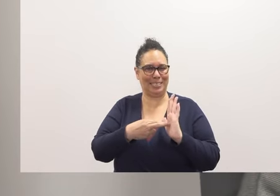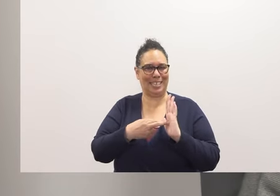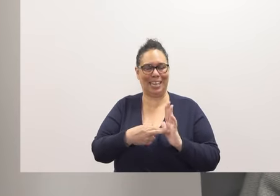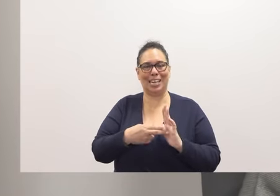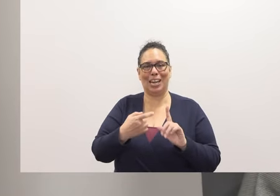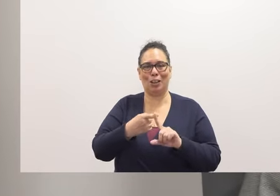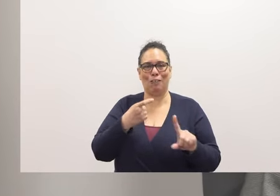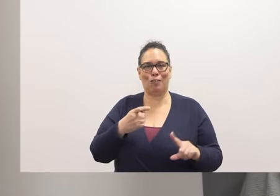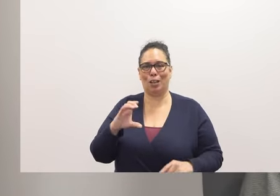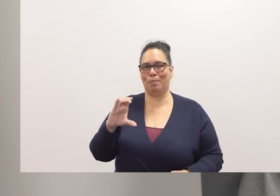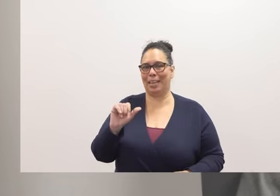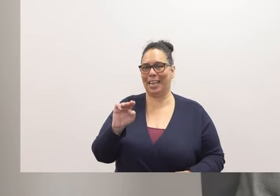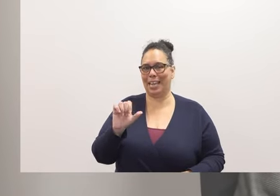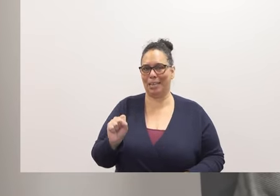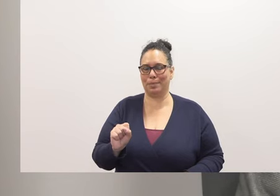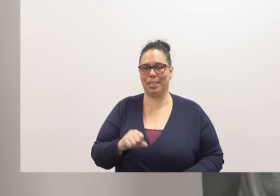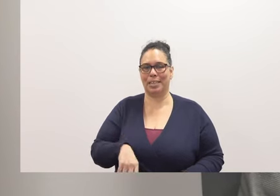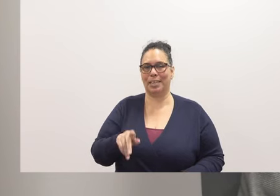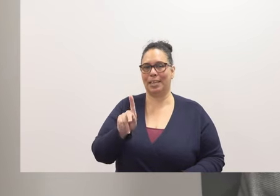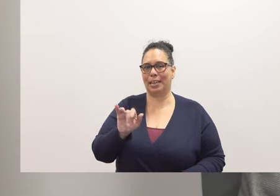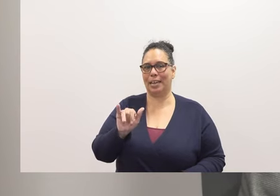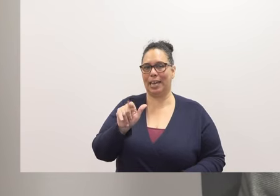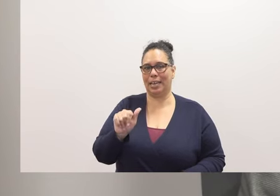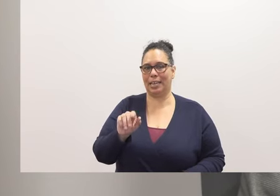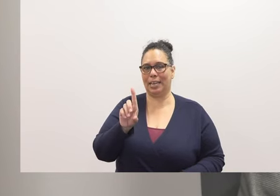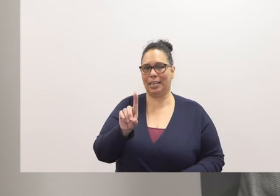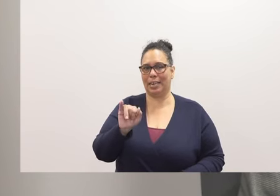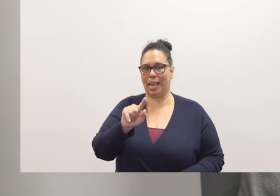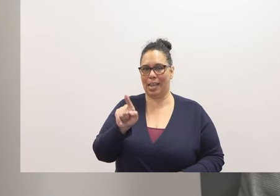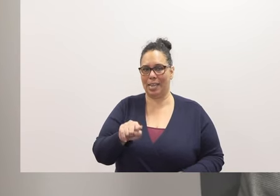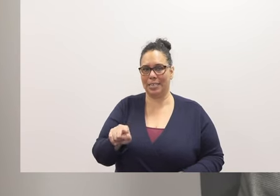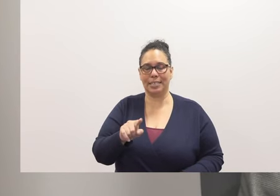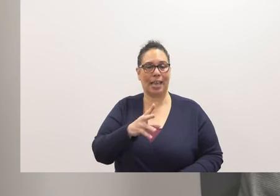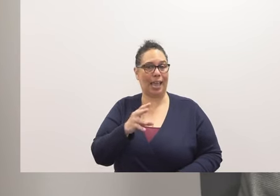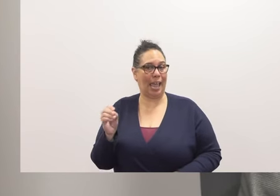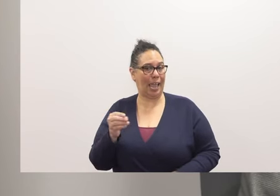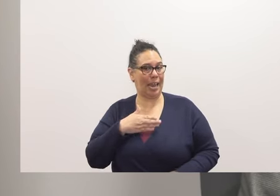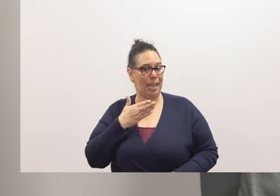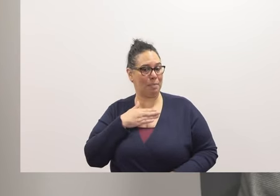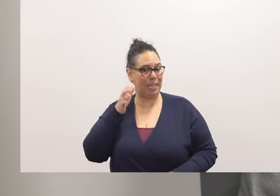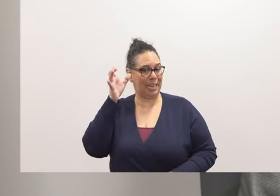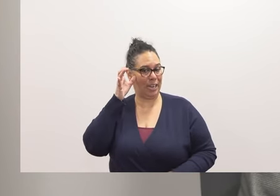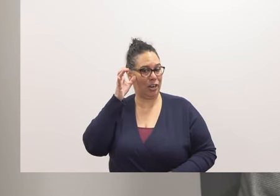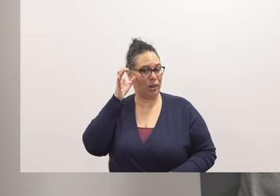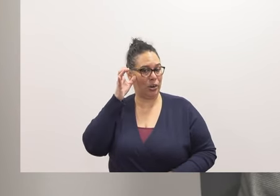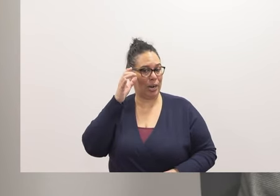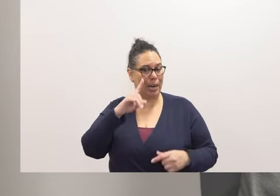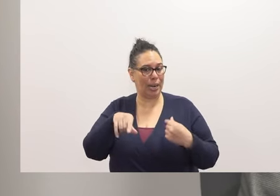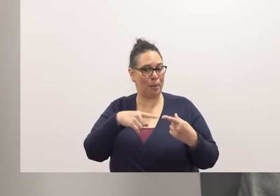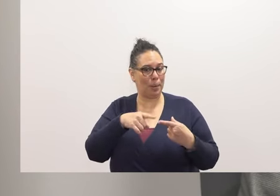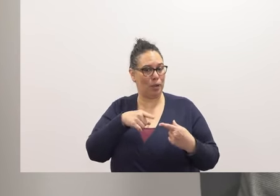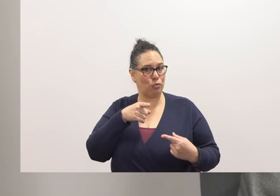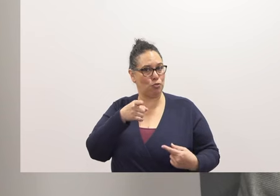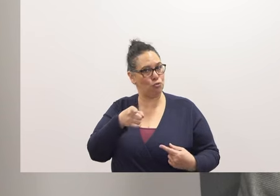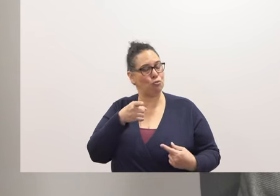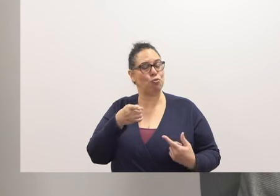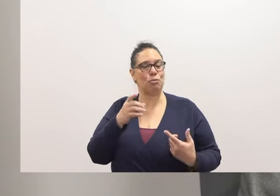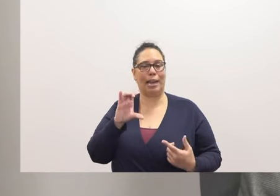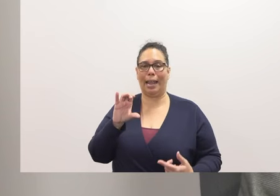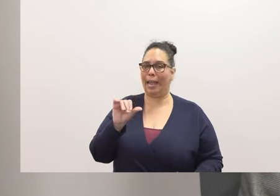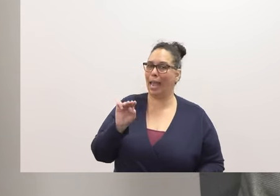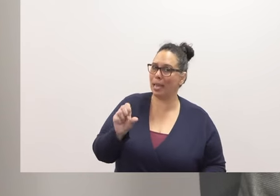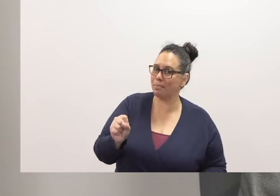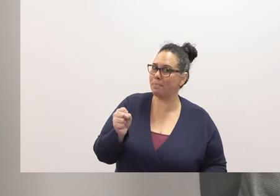from CAMS today. We have Kyla Diaz, and we are happy to hear about you and CAMS